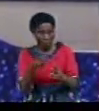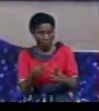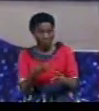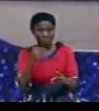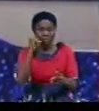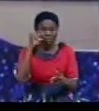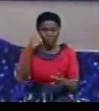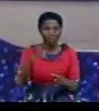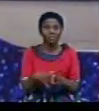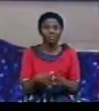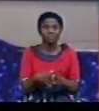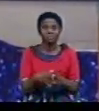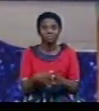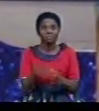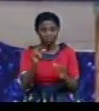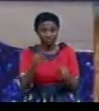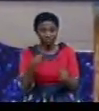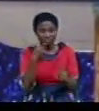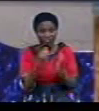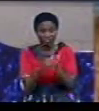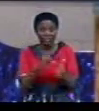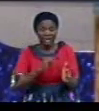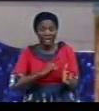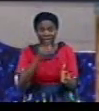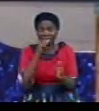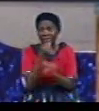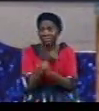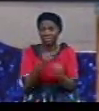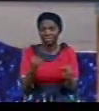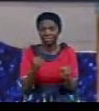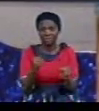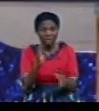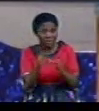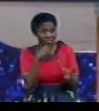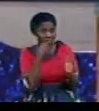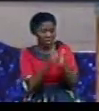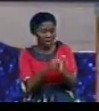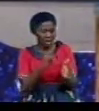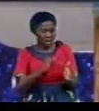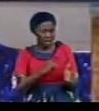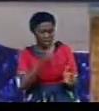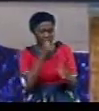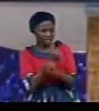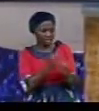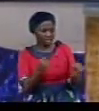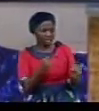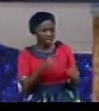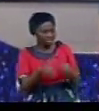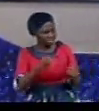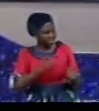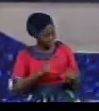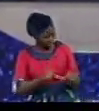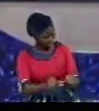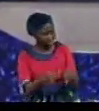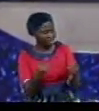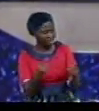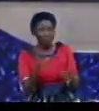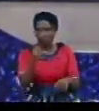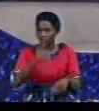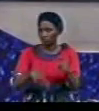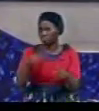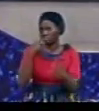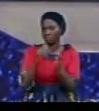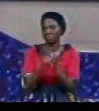cannot say I am Sage I am still sinning you can't say that I am praying for